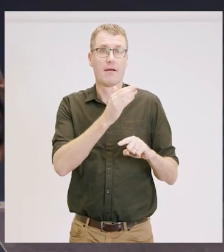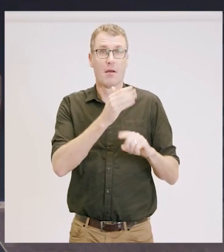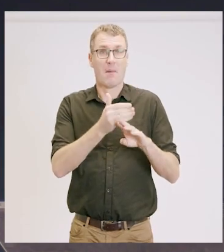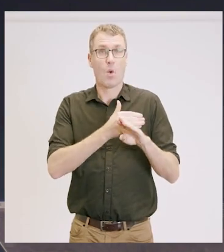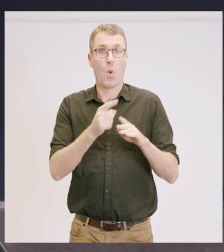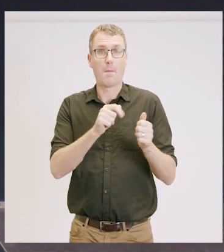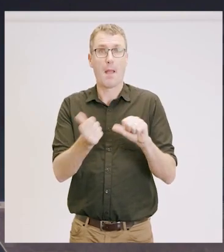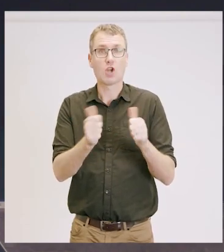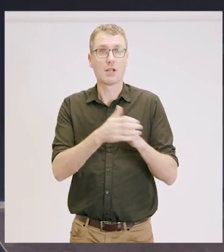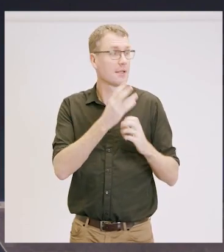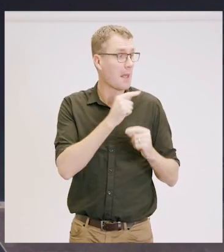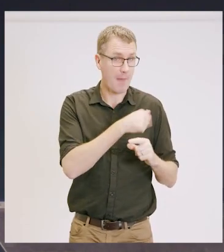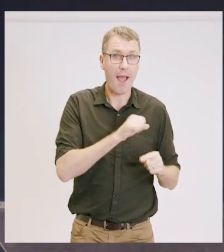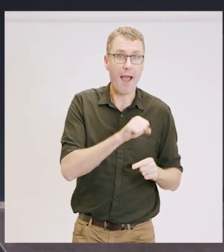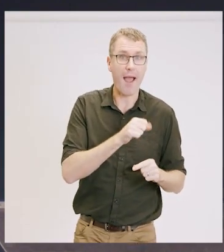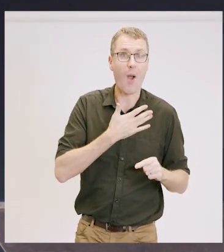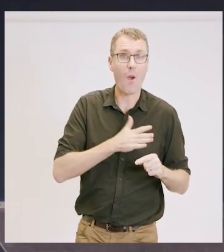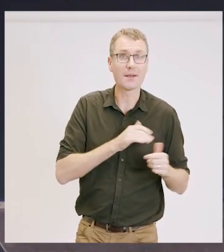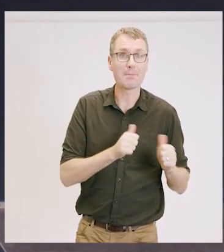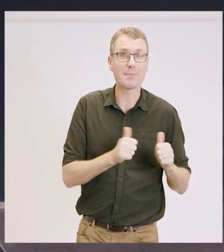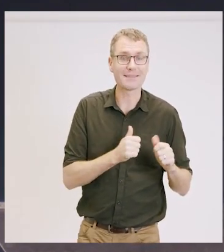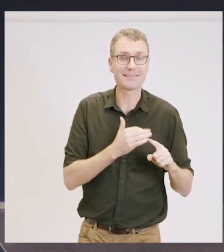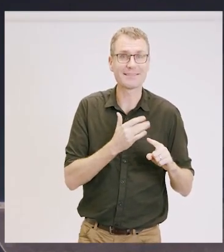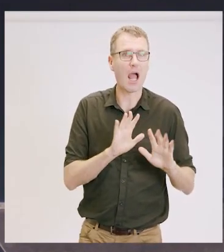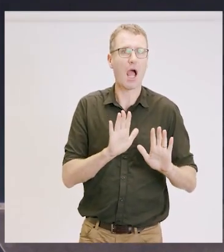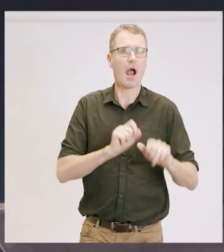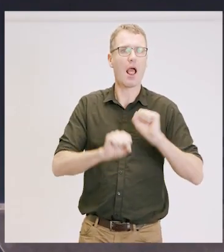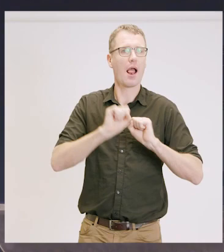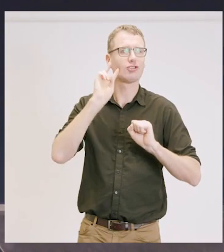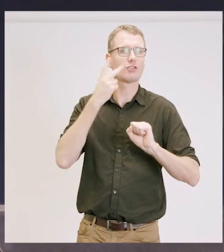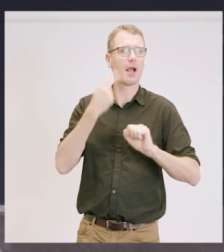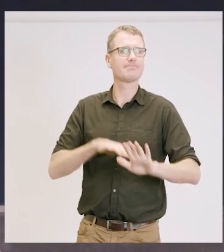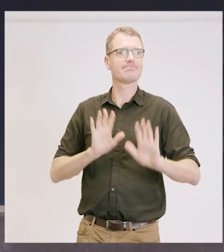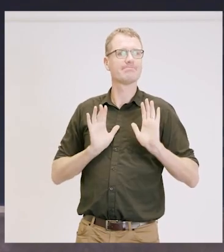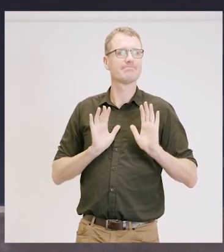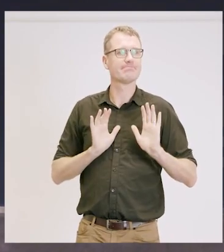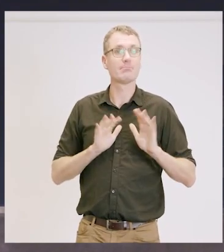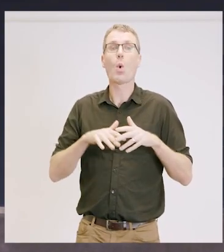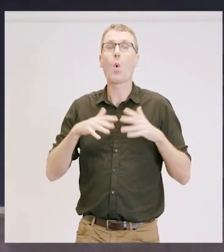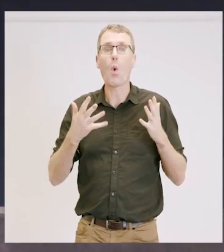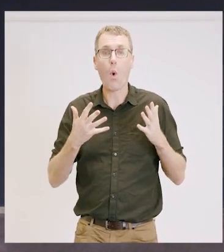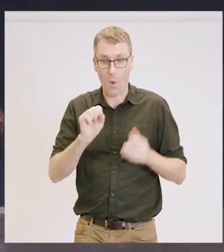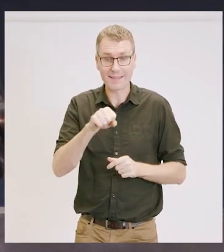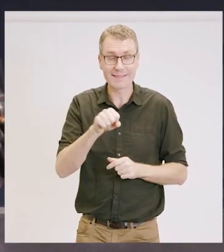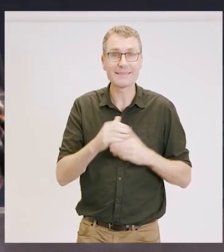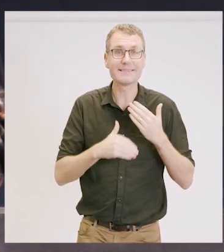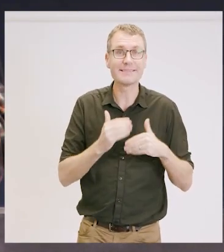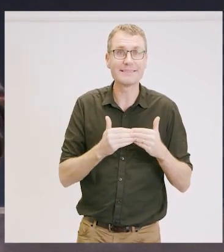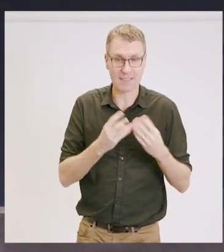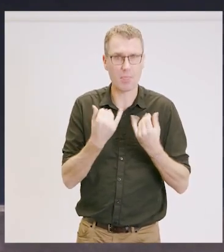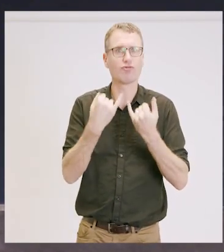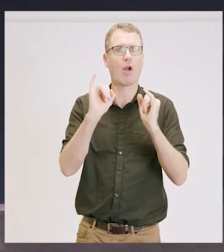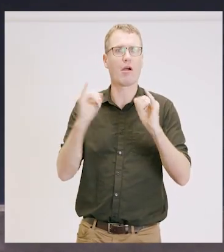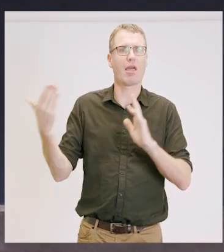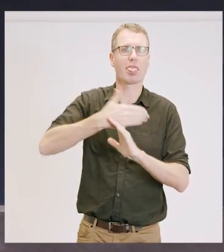seen people that want to get baptized and then at the last second they can't. And then they say they do and they regret and then they don't at the last minute or